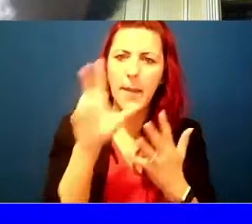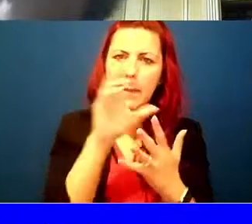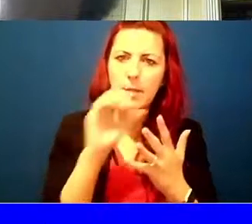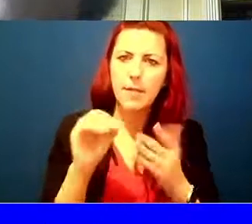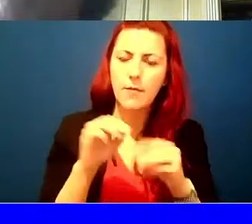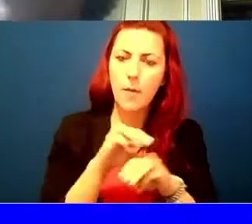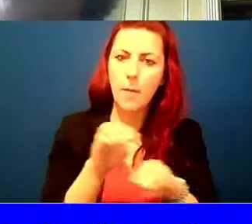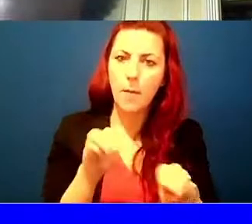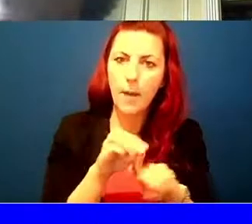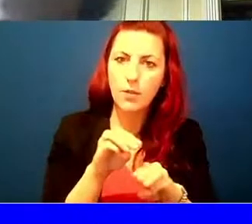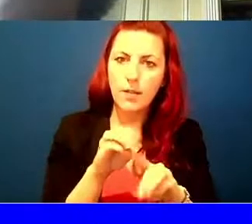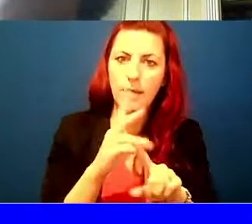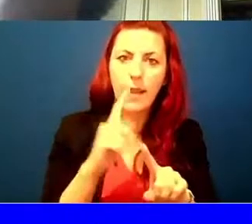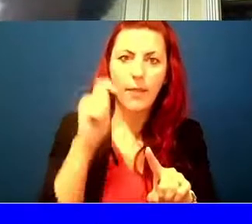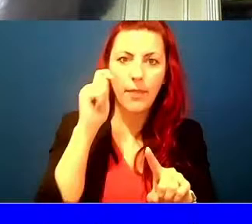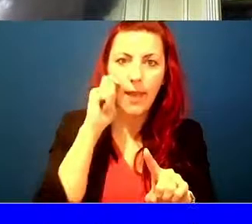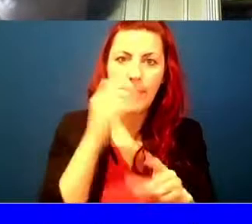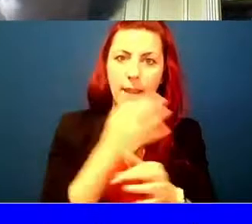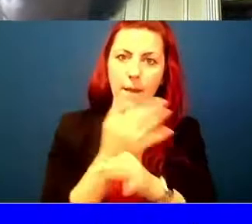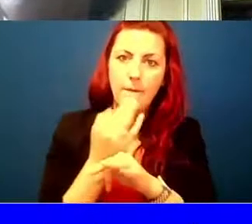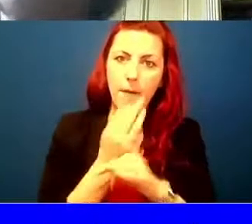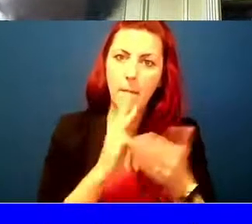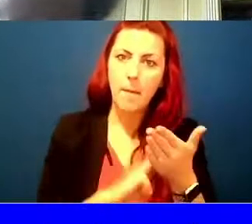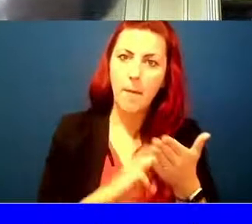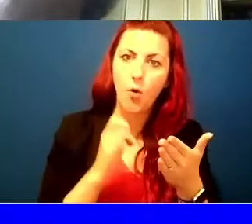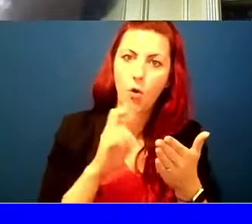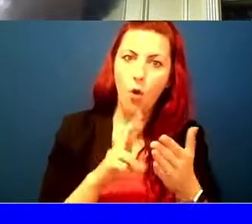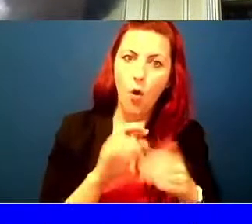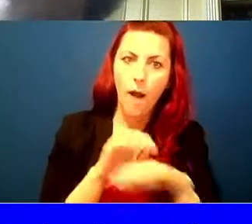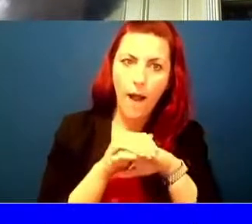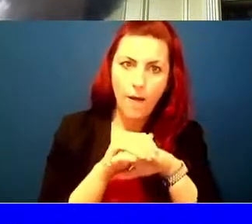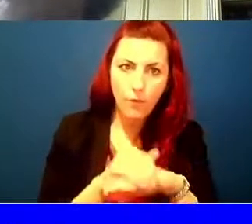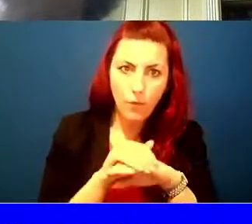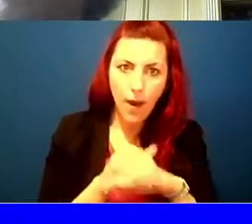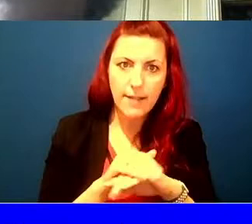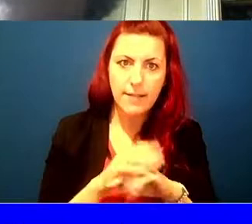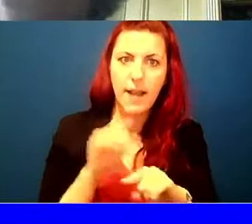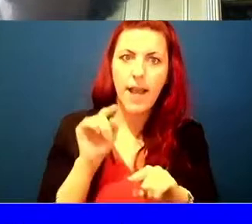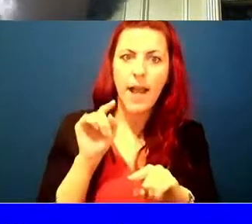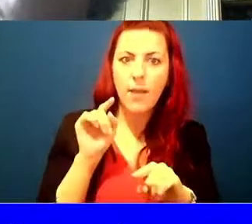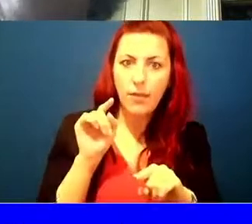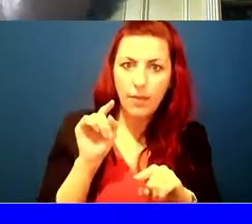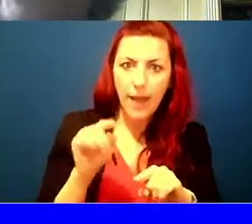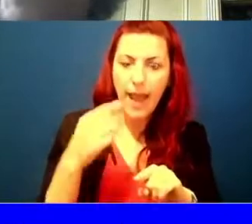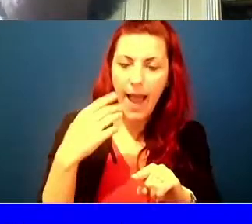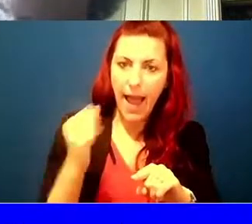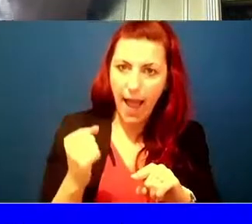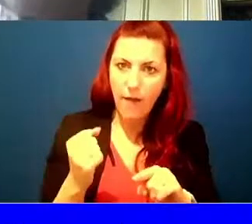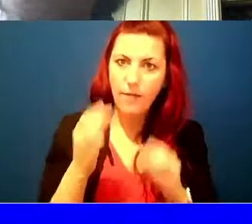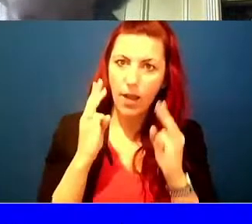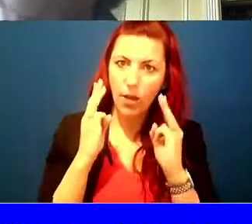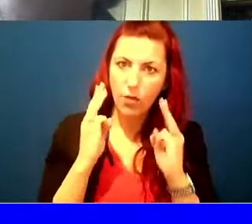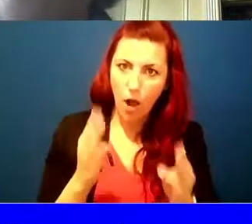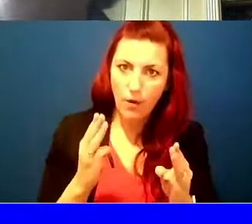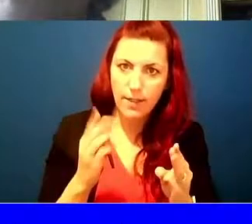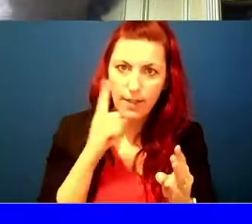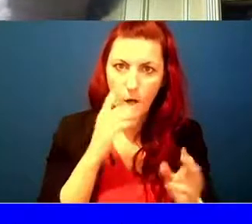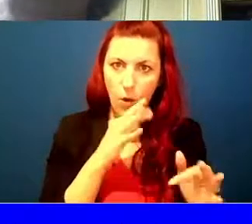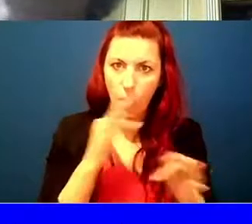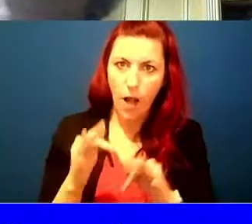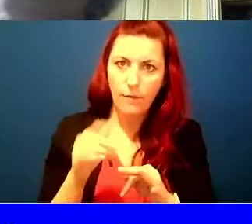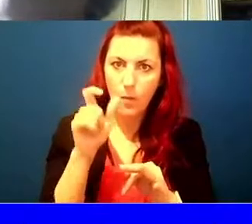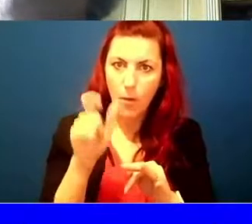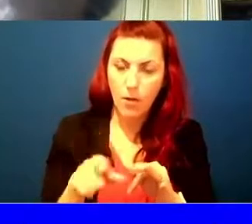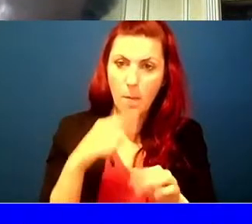a family member or a friend has the authority to make decisions about place of care of another person who may be frail but does have